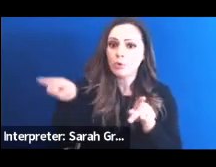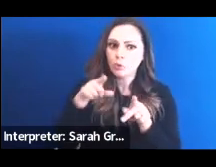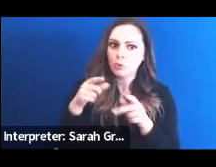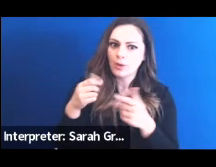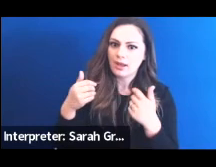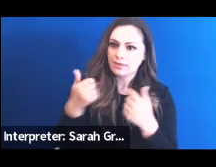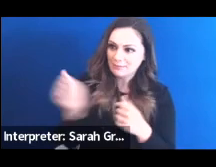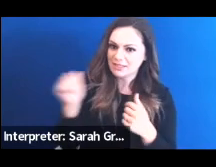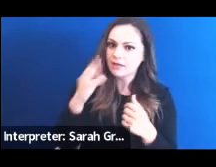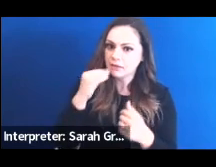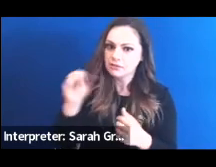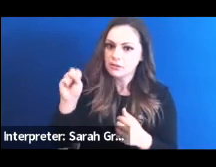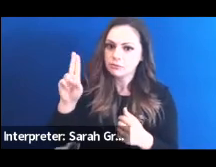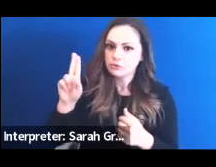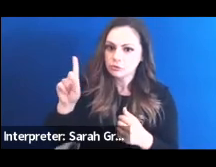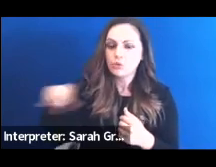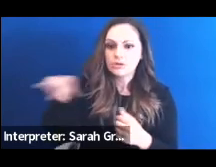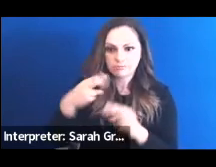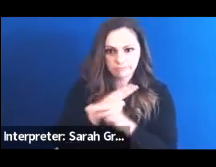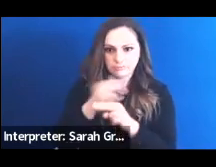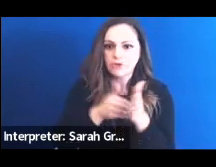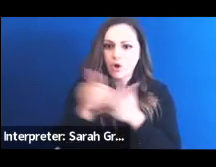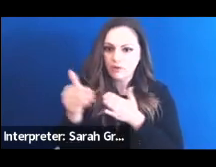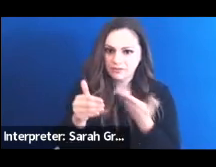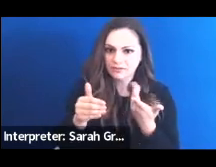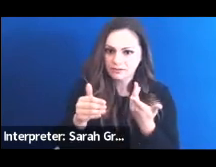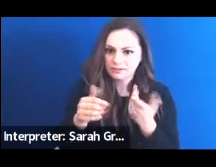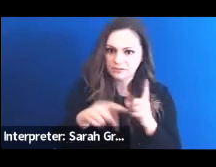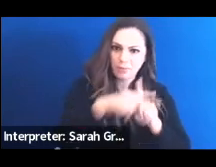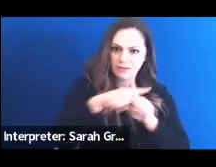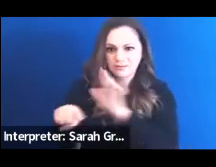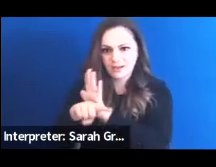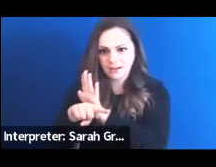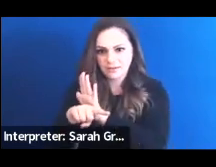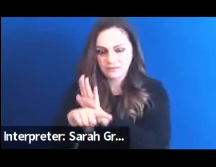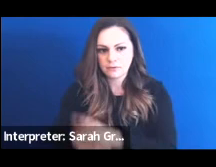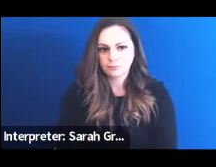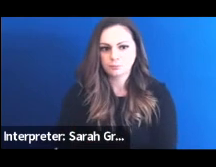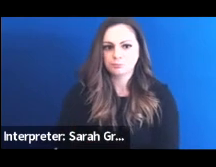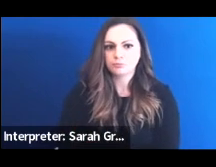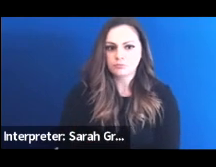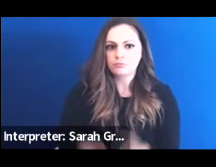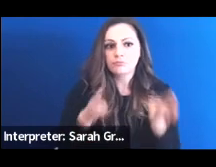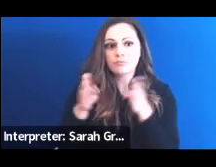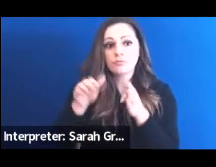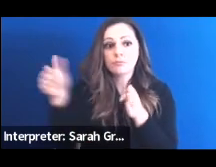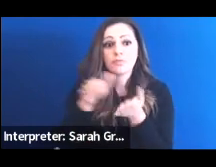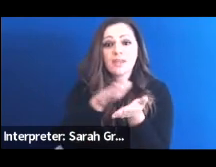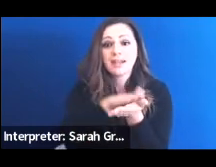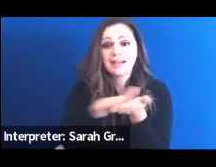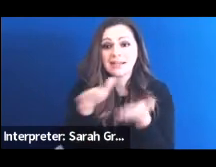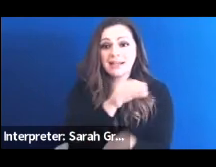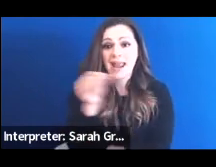the time. It's either positive or negative, pure and simple. And another one is using the term clean and sober to describe